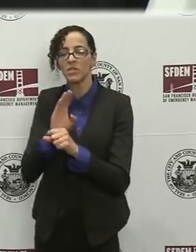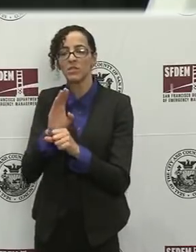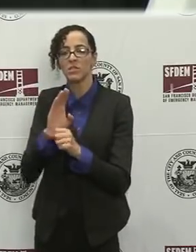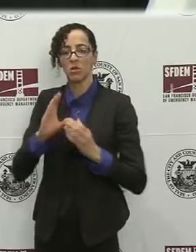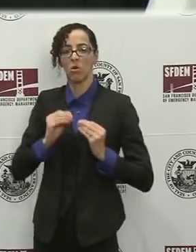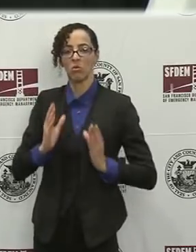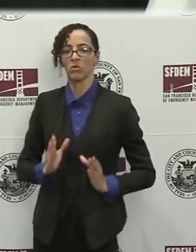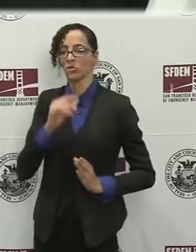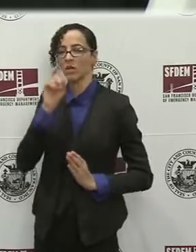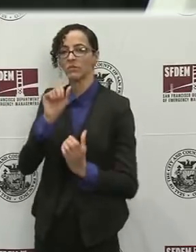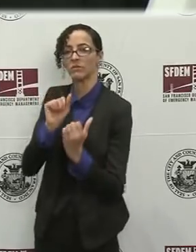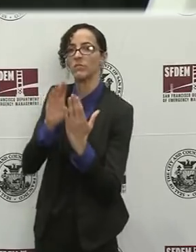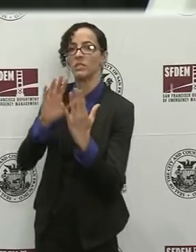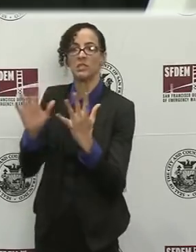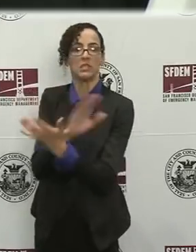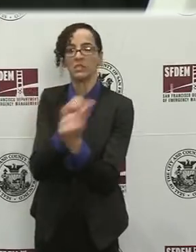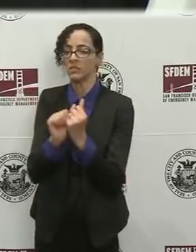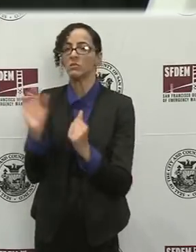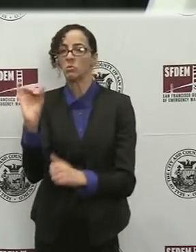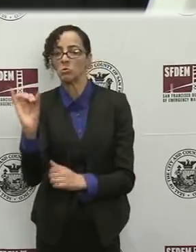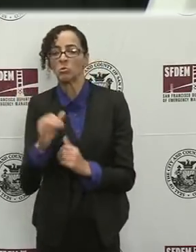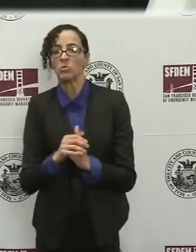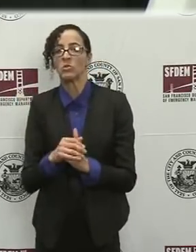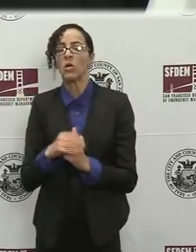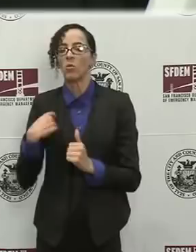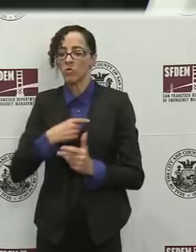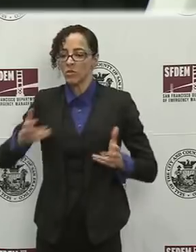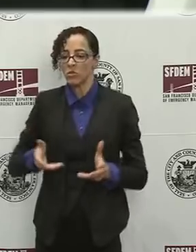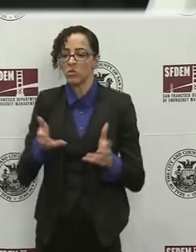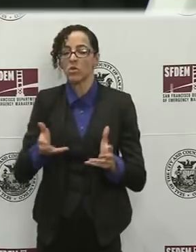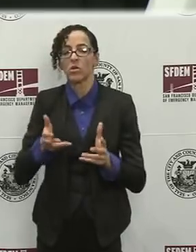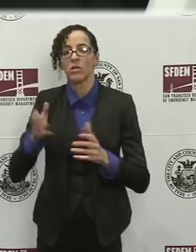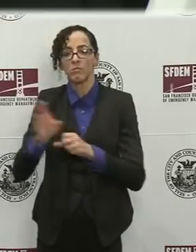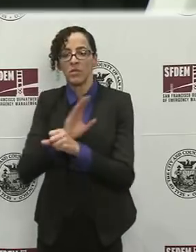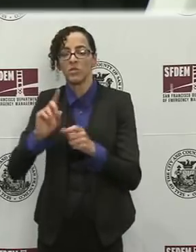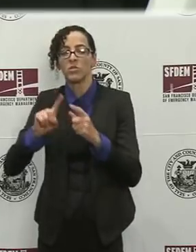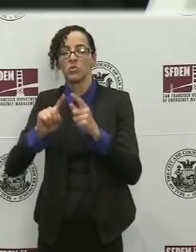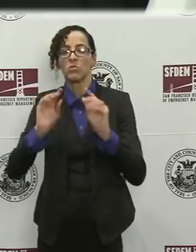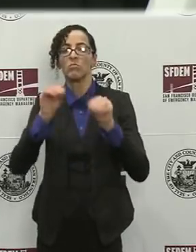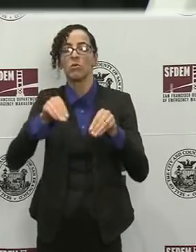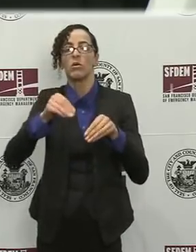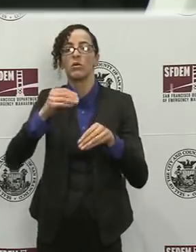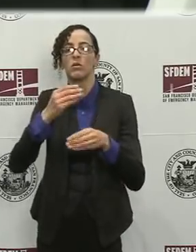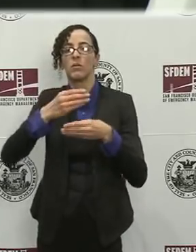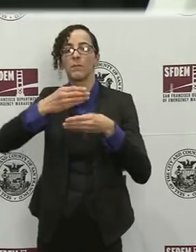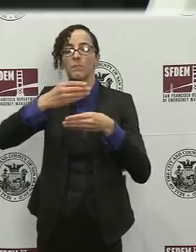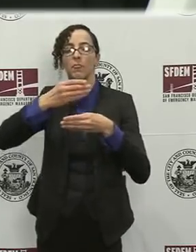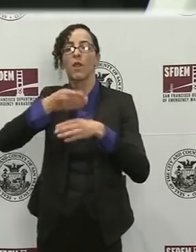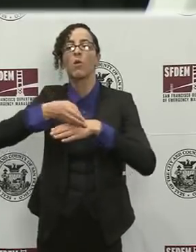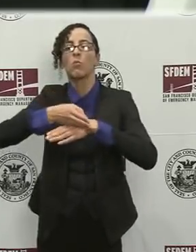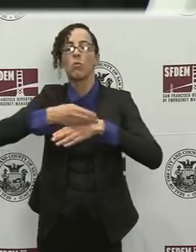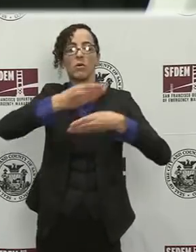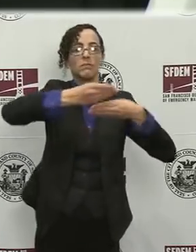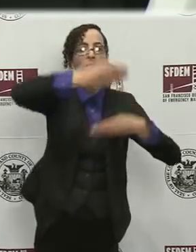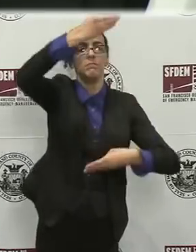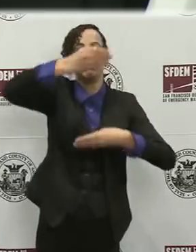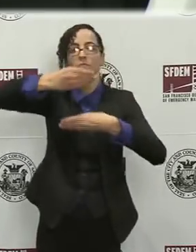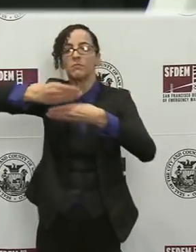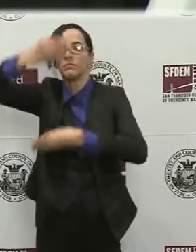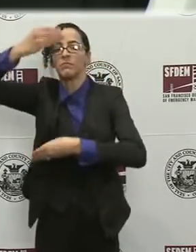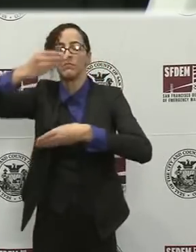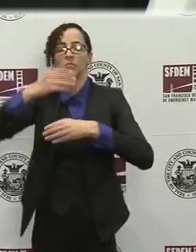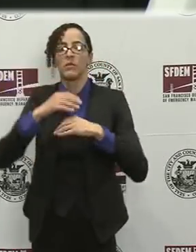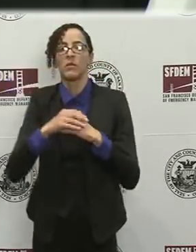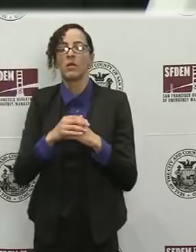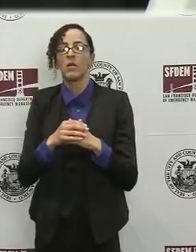portions of the city to safeguard boarded up businesses. And so far, the owners who are sheltering in place, we don't want